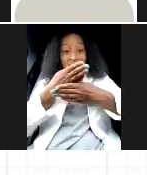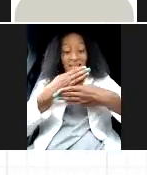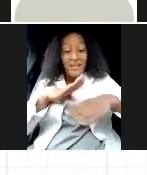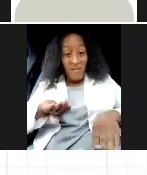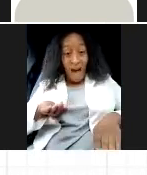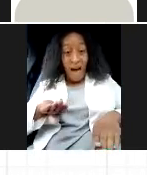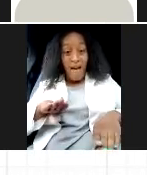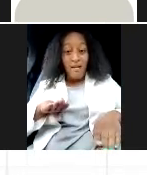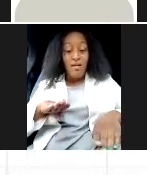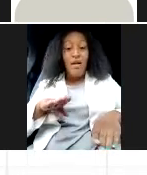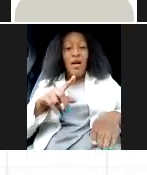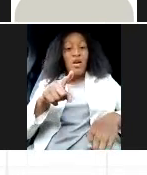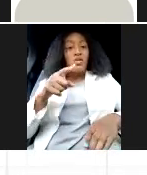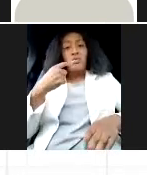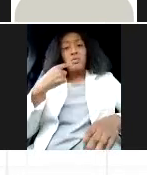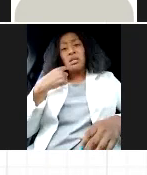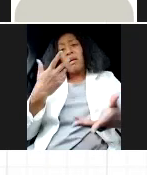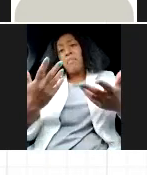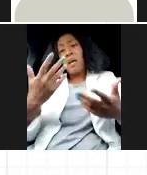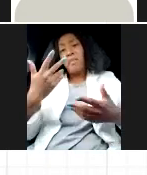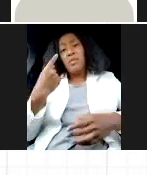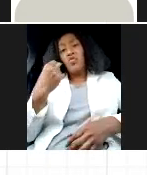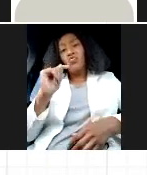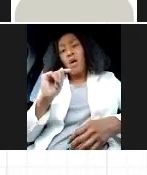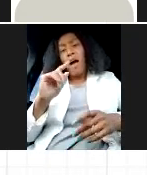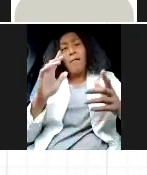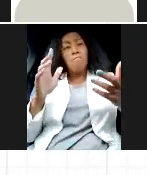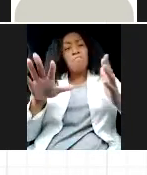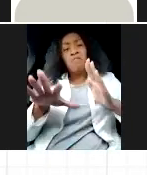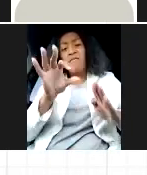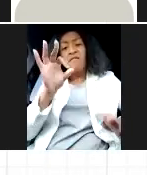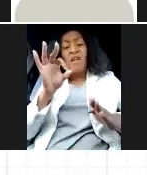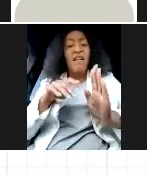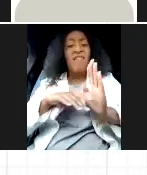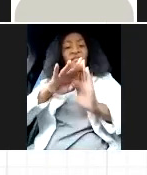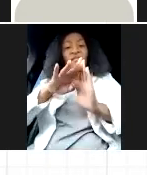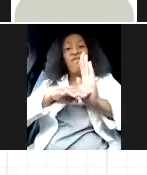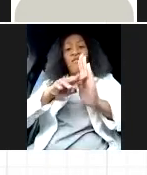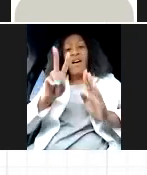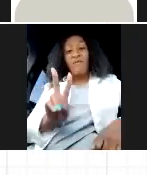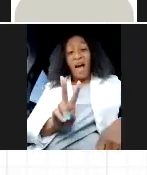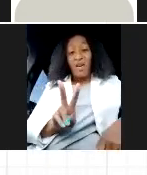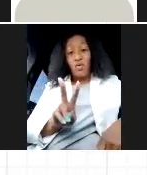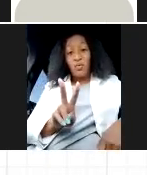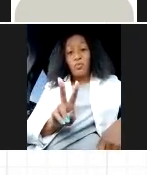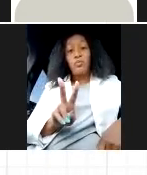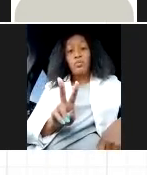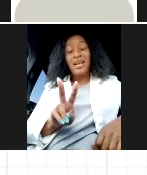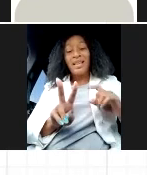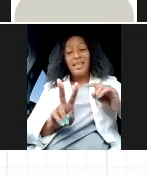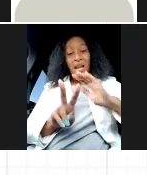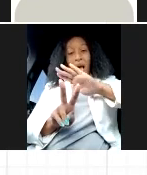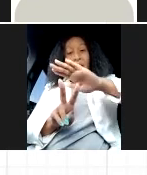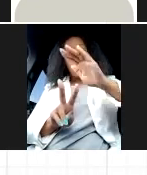volume. All I have to do is cover up the V, because that's what I'm trying to find, and